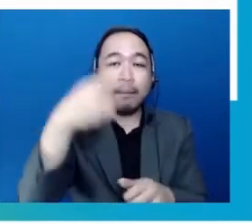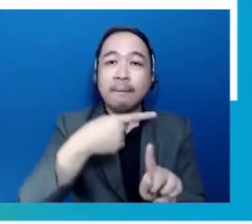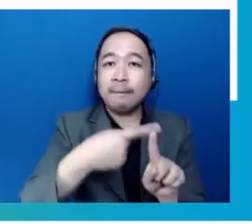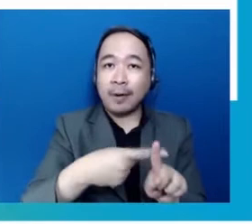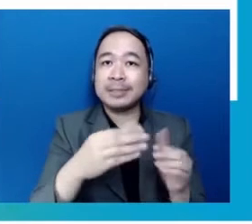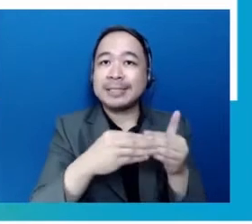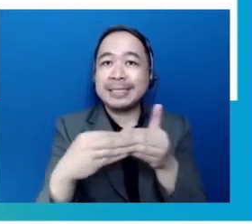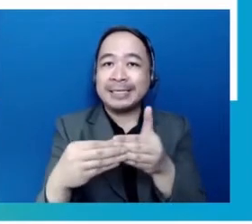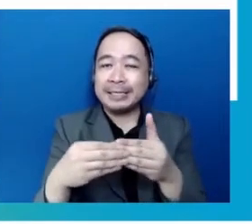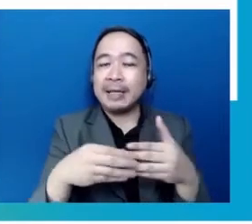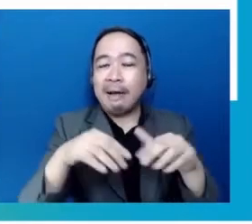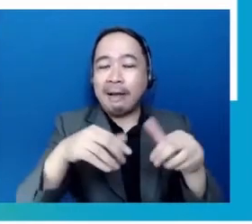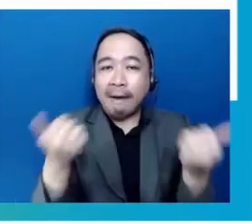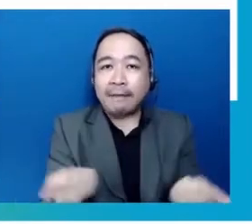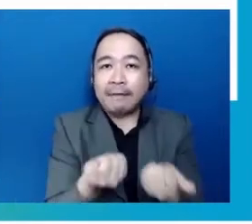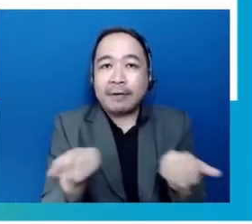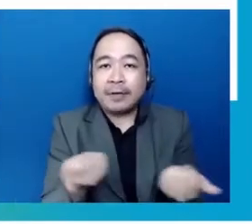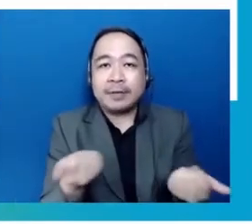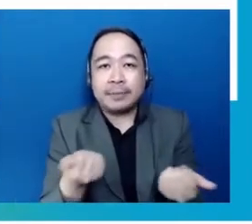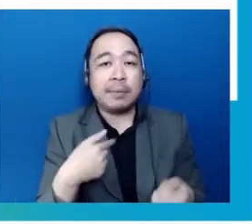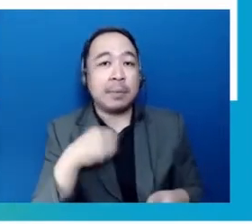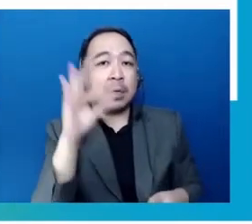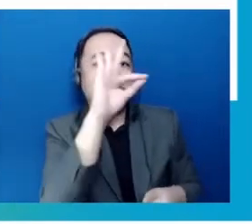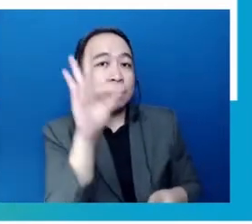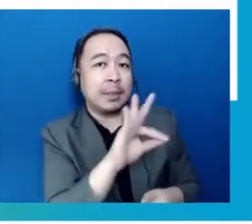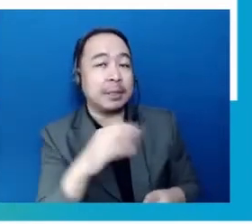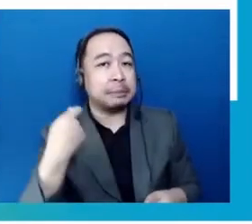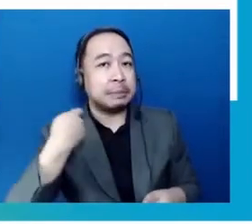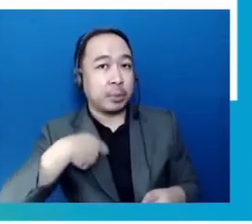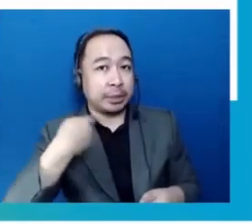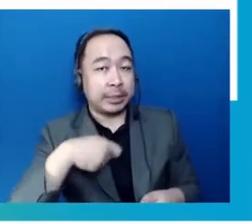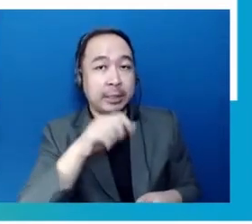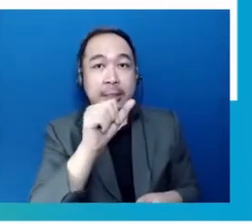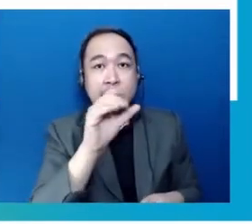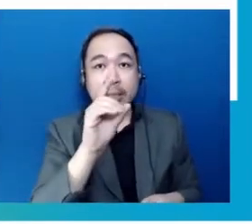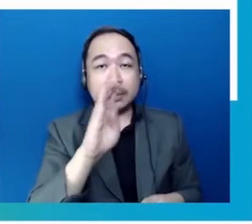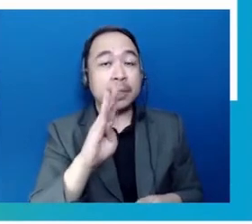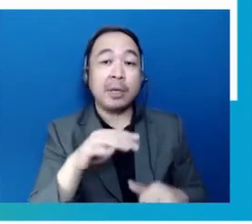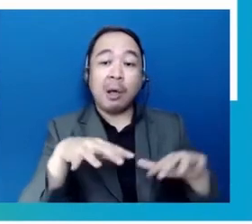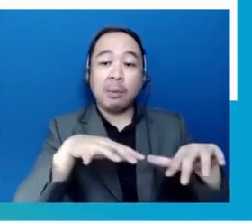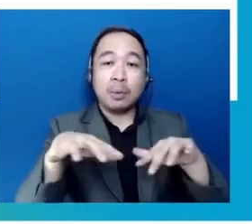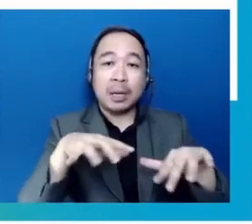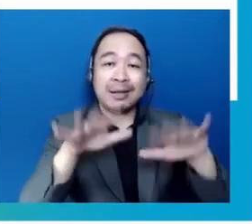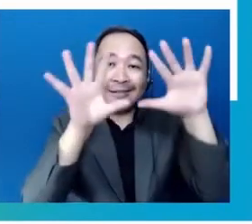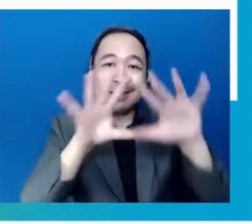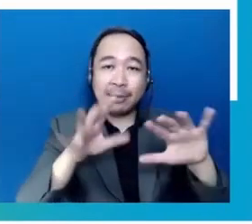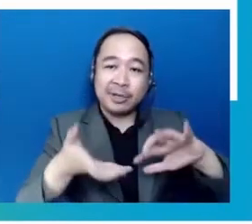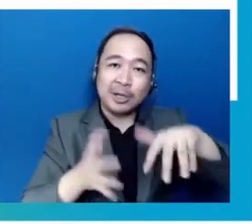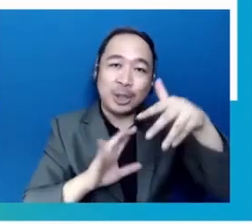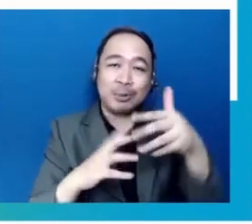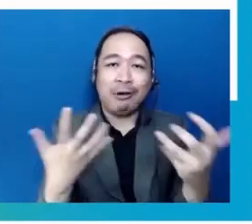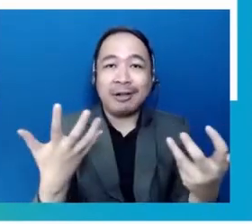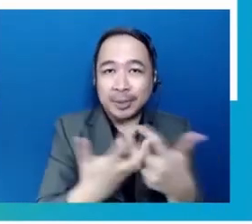community-focused activities. My question for the ADB president is, climate change adaptation interventions are needed